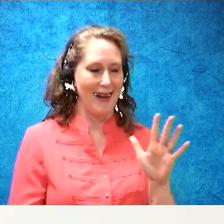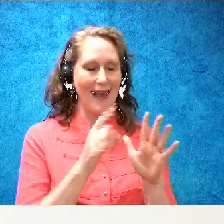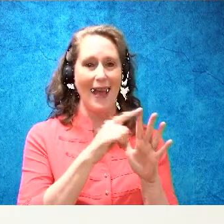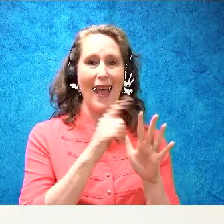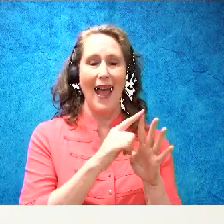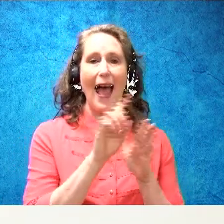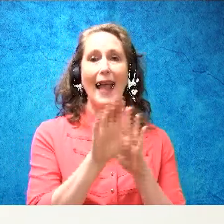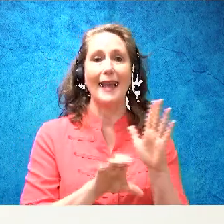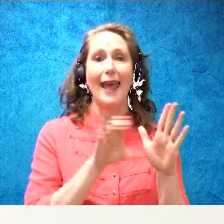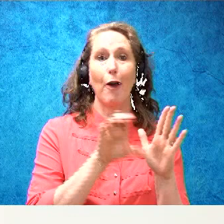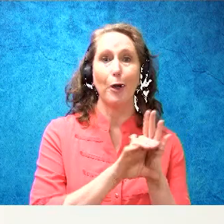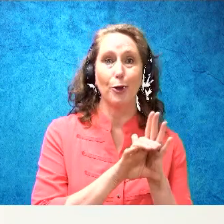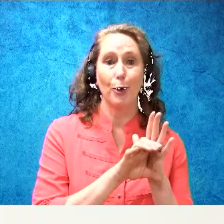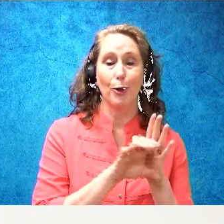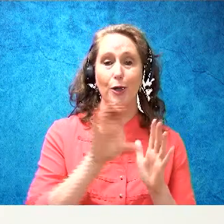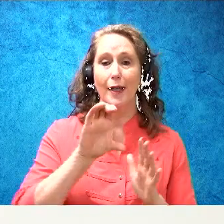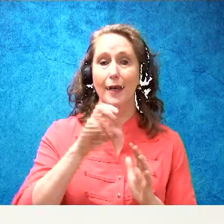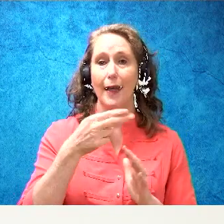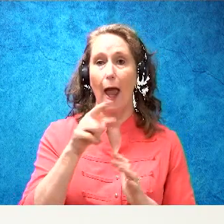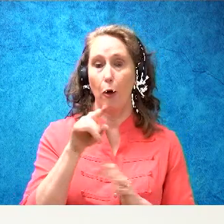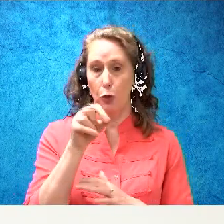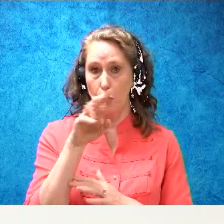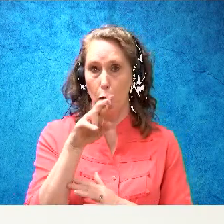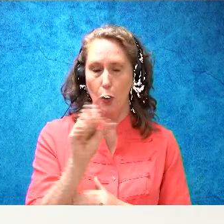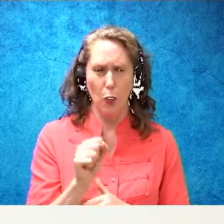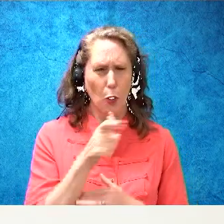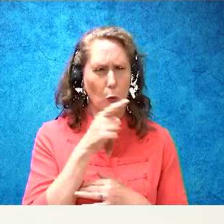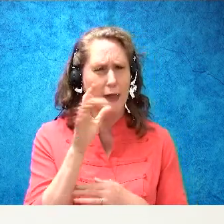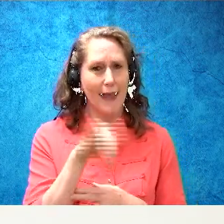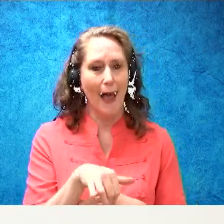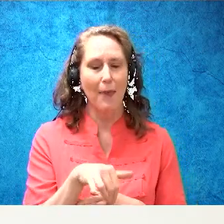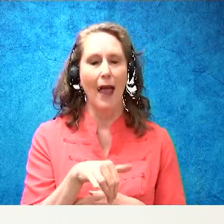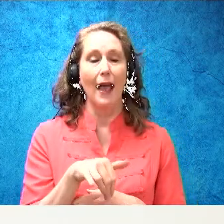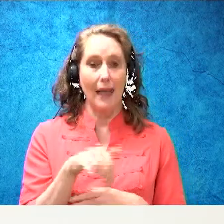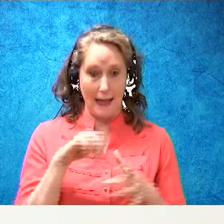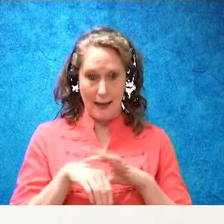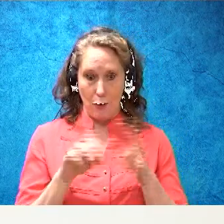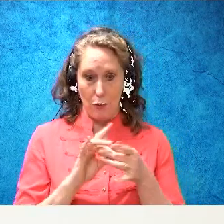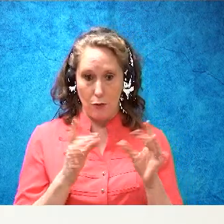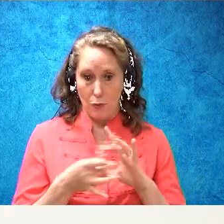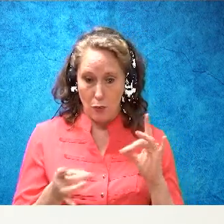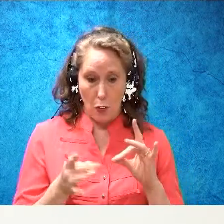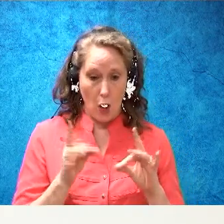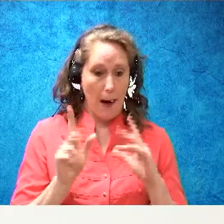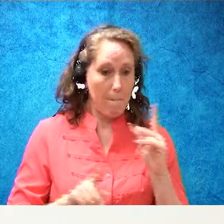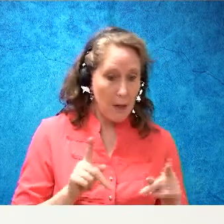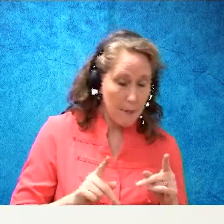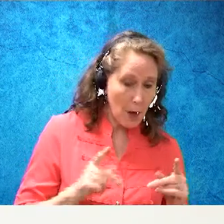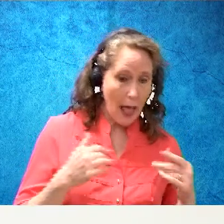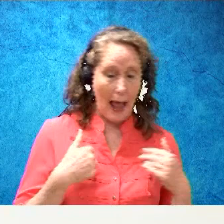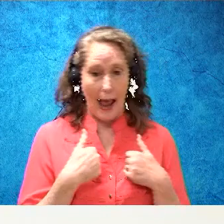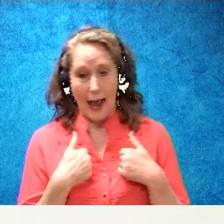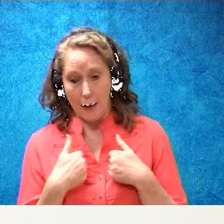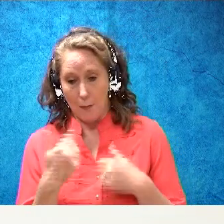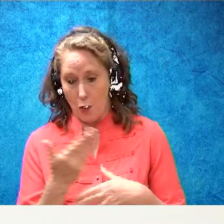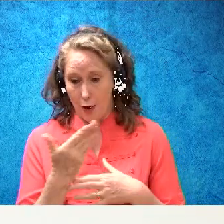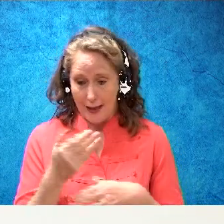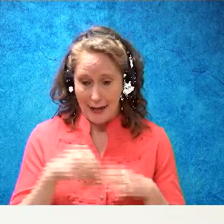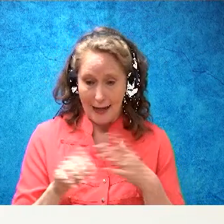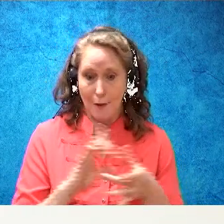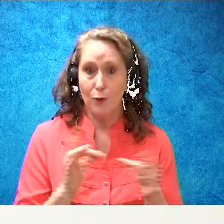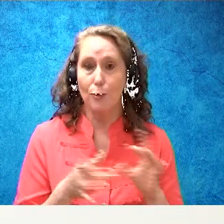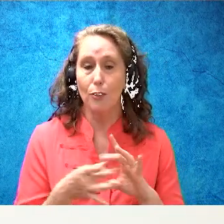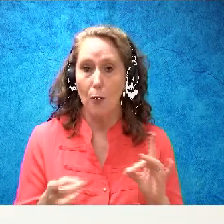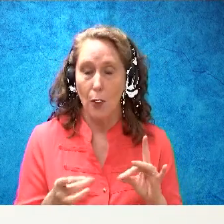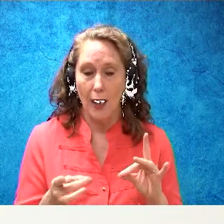Characters, that's right, okay? Characters are the people. Maybe it's animals, or maybe it's a thing in your story